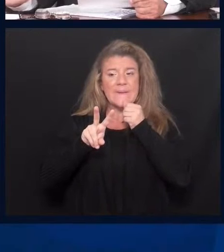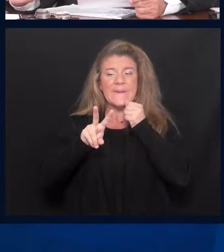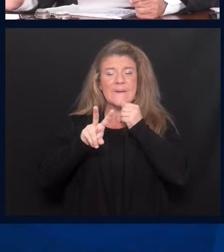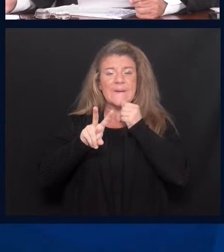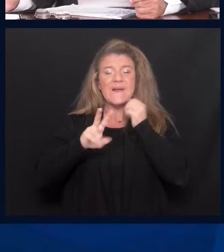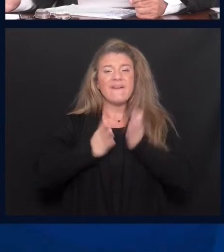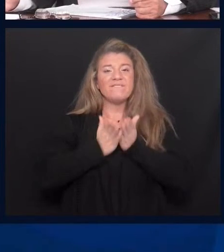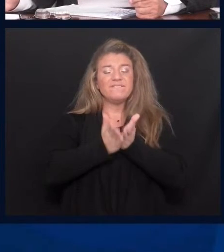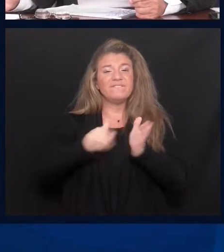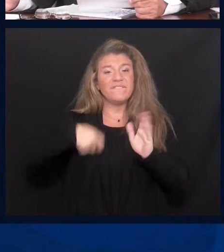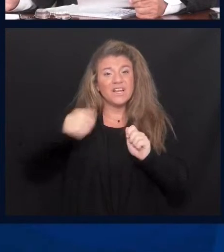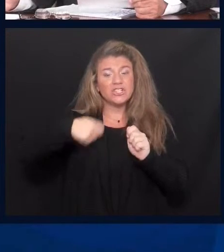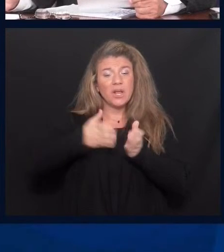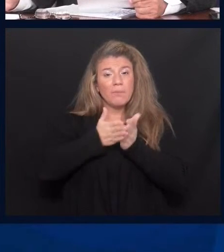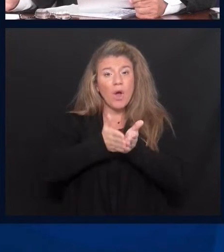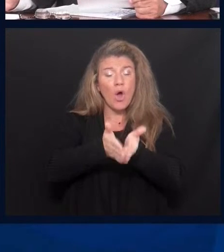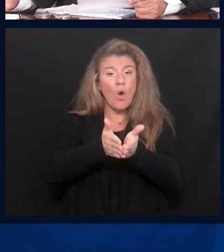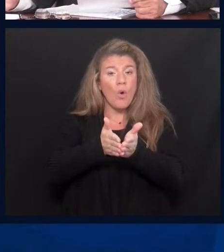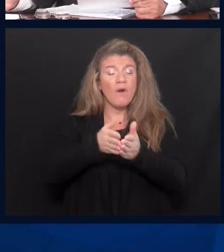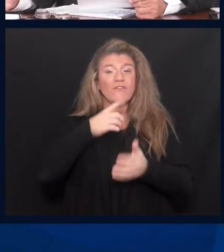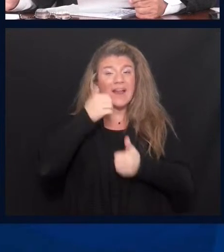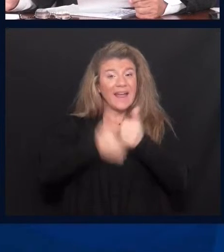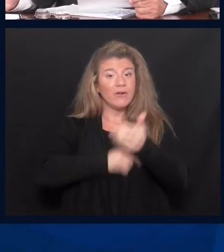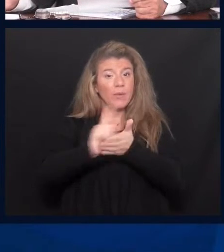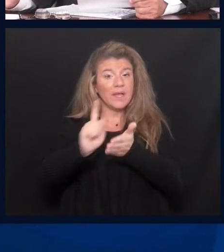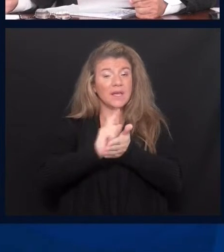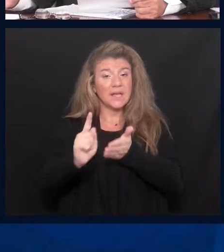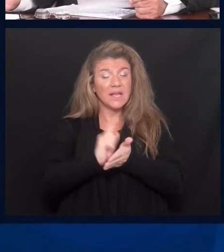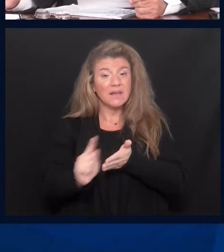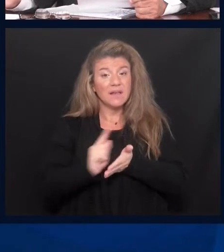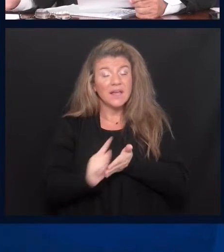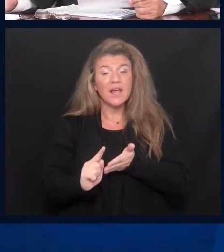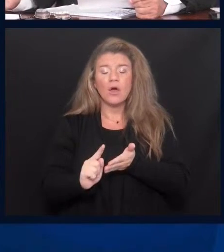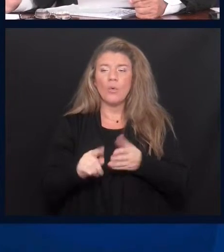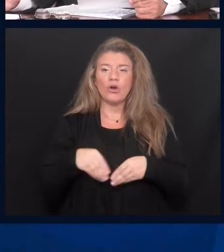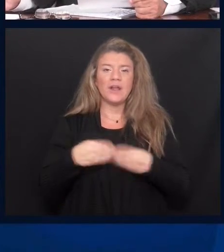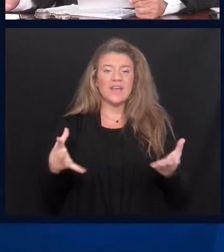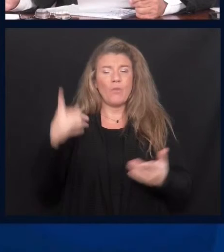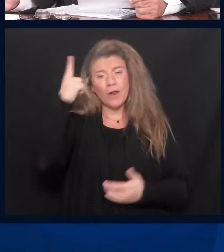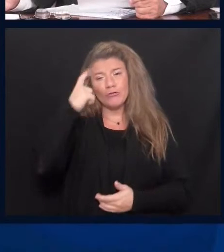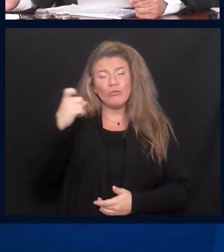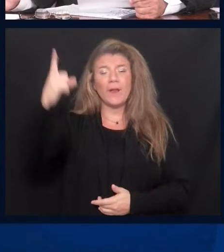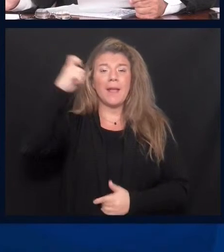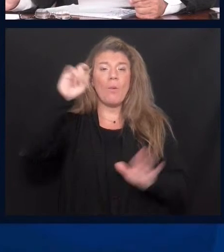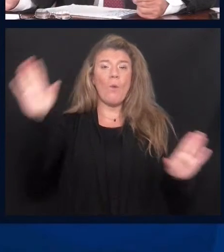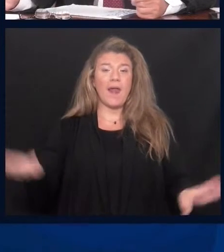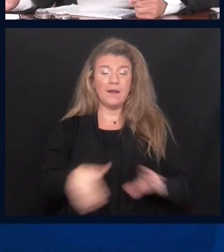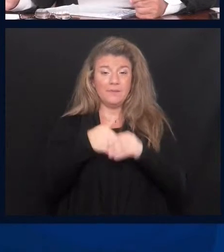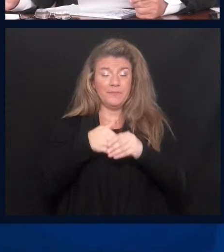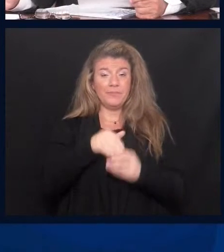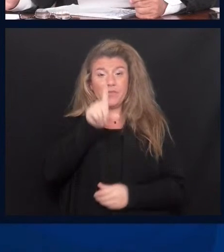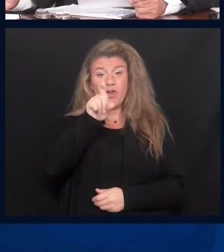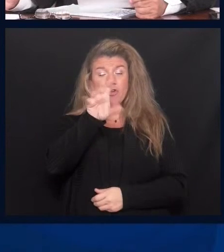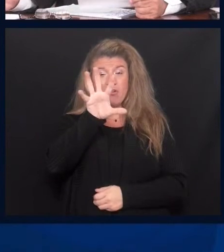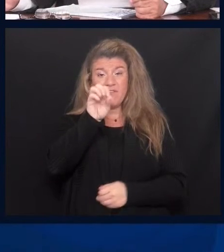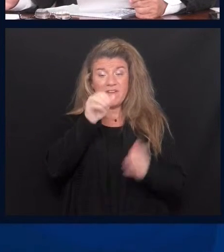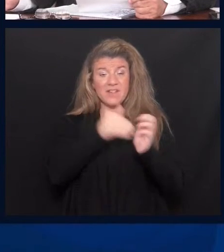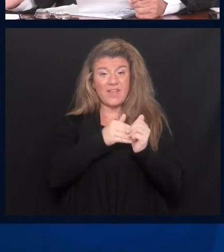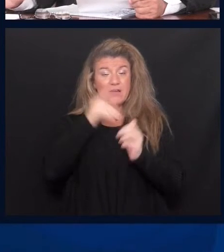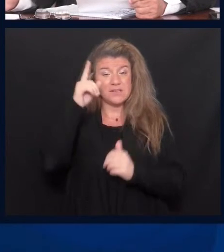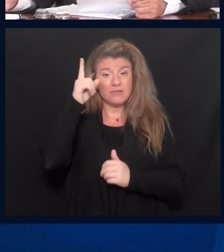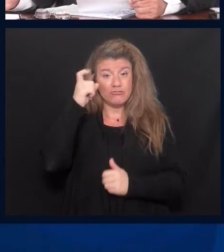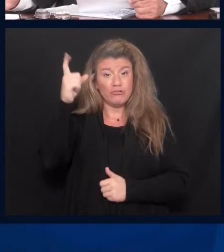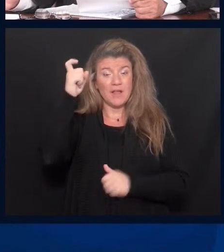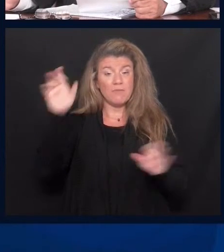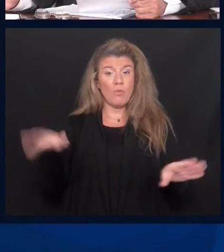fishing boat, for every week. We're going to give away a dream wedding. It's a $150,000 dream